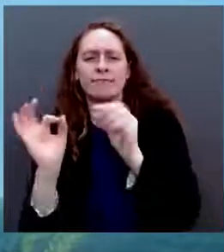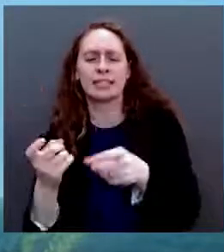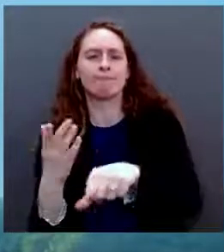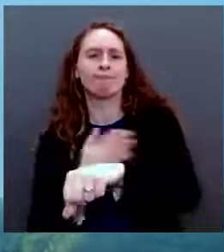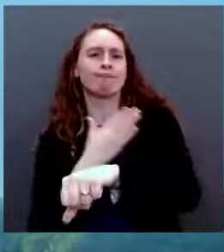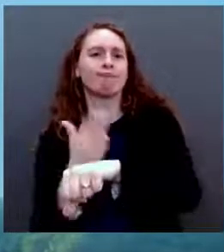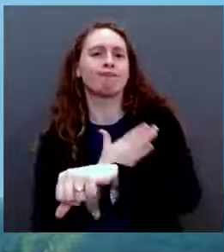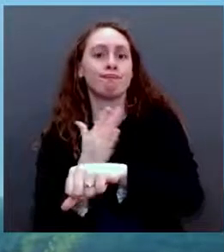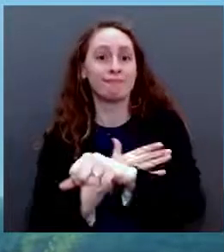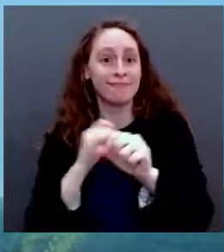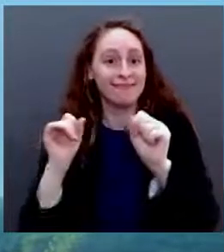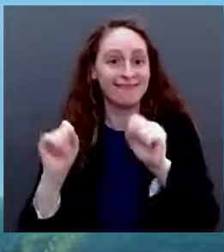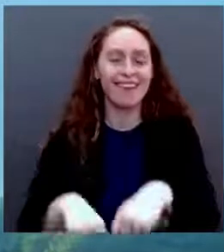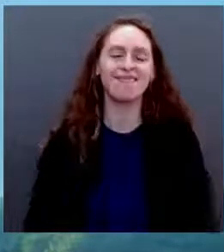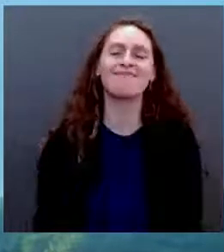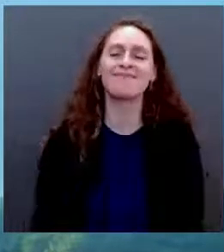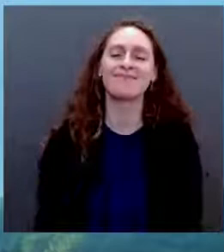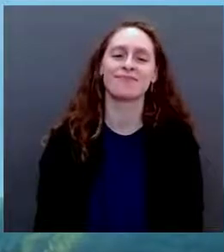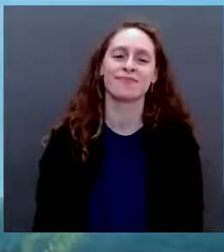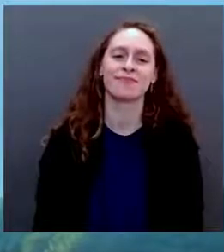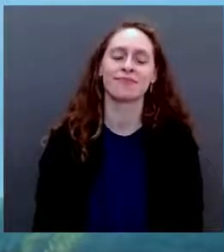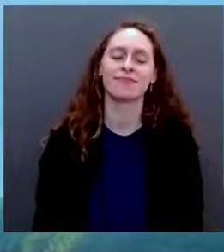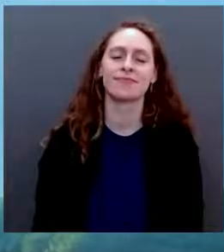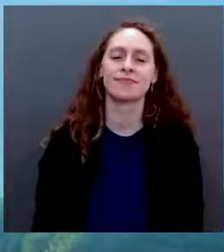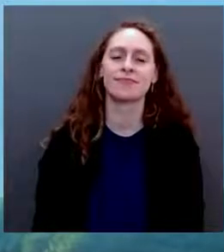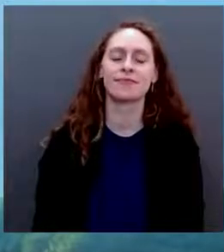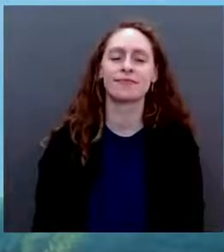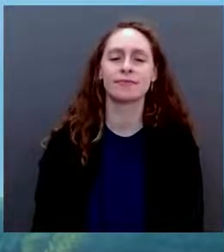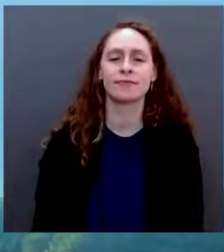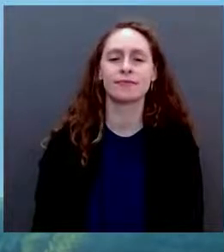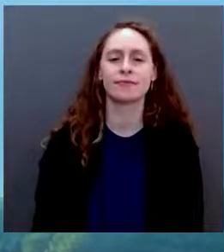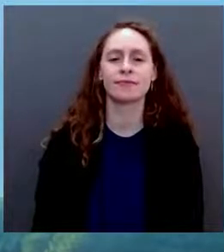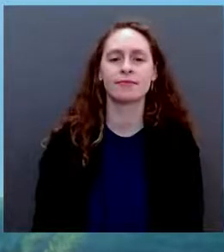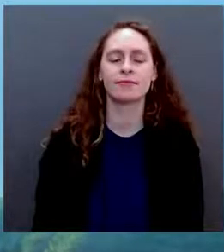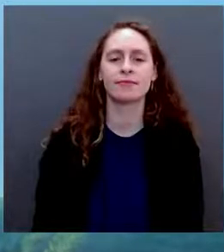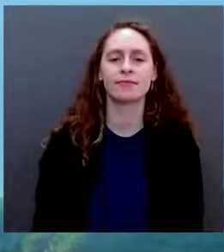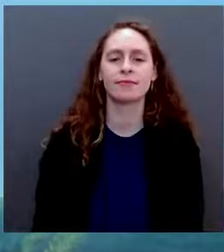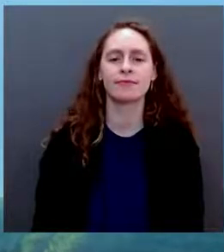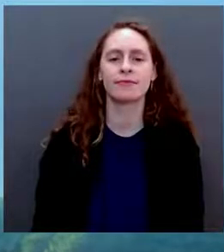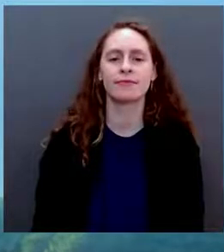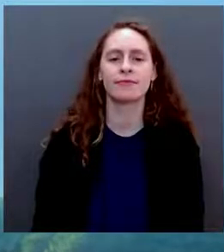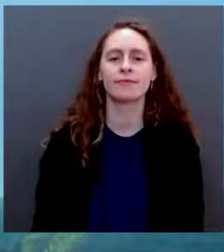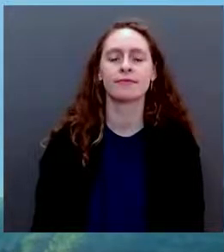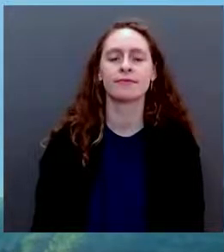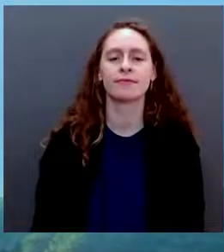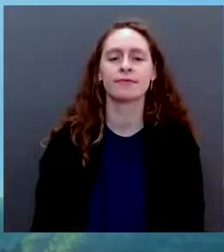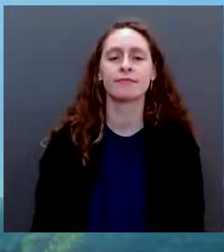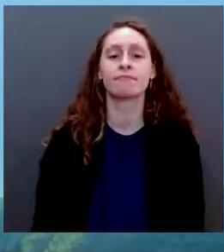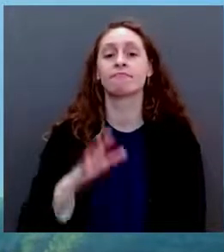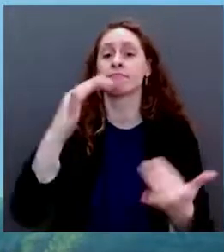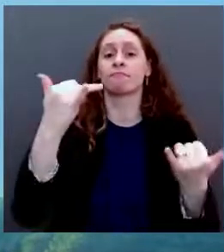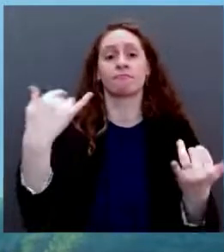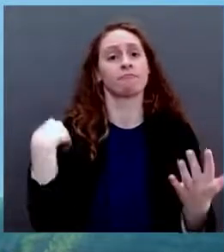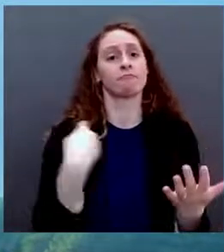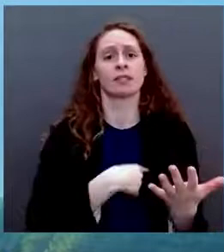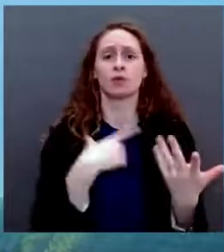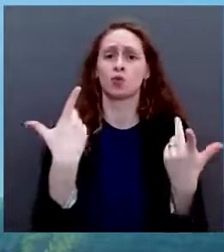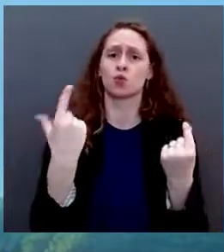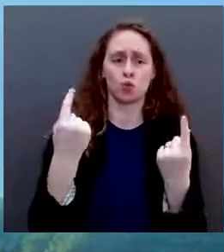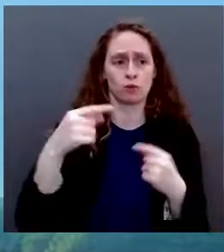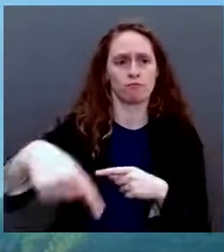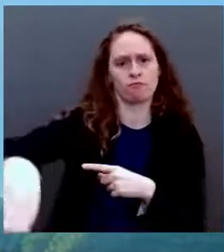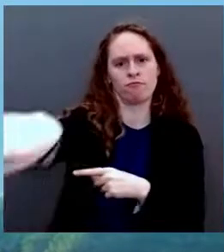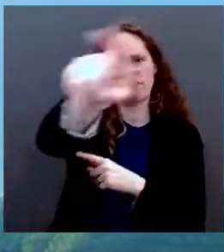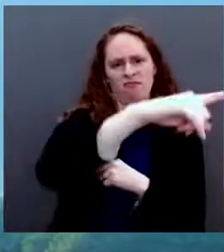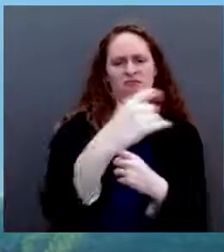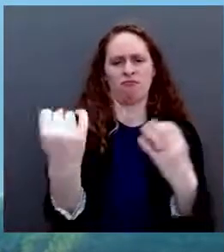available under a request for proposal that we'll file this spring. These resources will be made available to projects that are just about